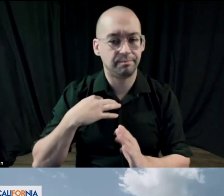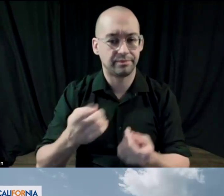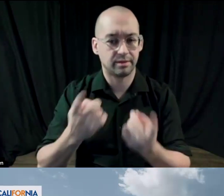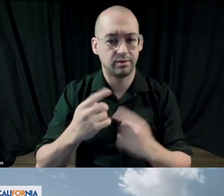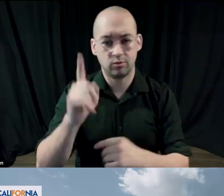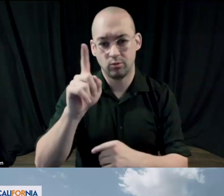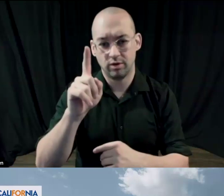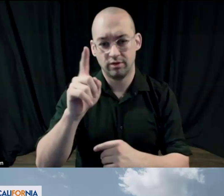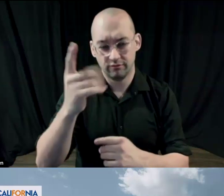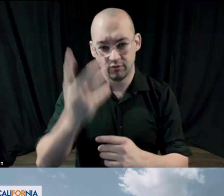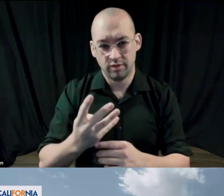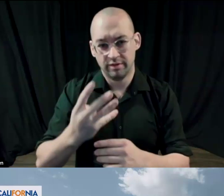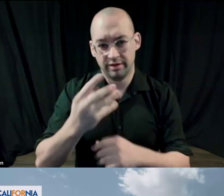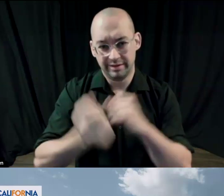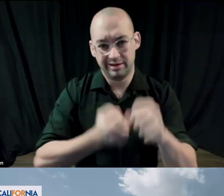this year.